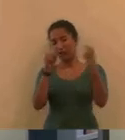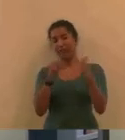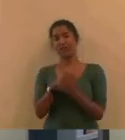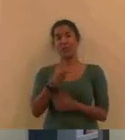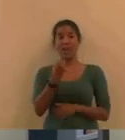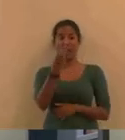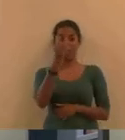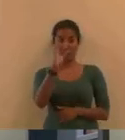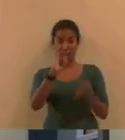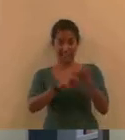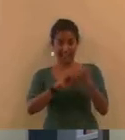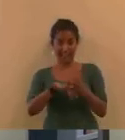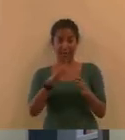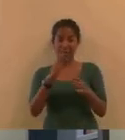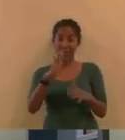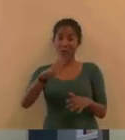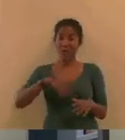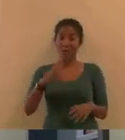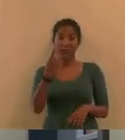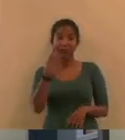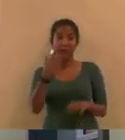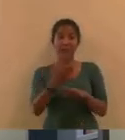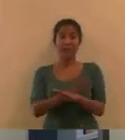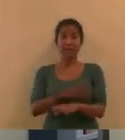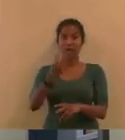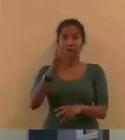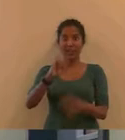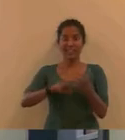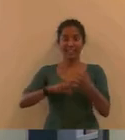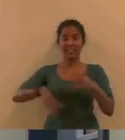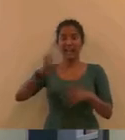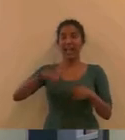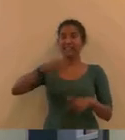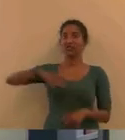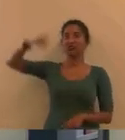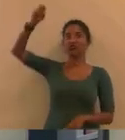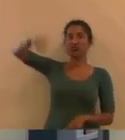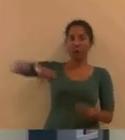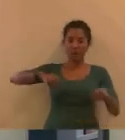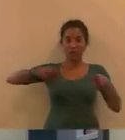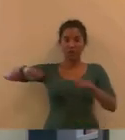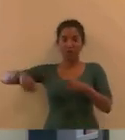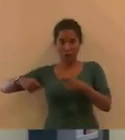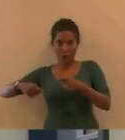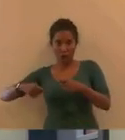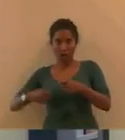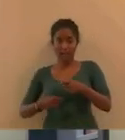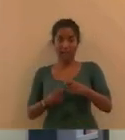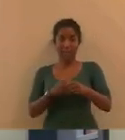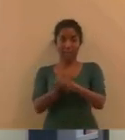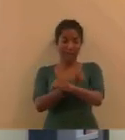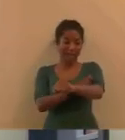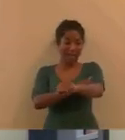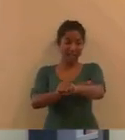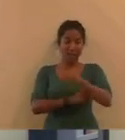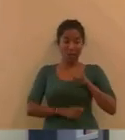want to practice before the 30 seconds starts. I need to drop the sock, extend my elbow to hit the sock